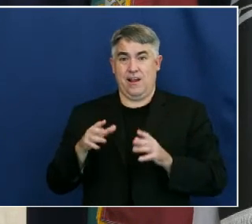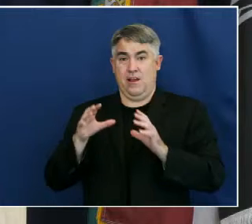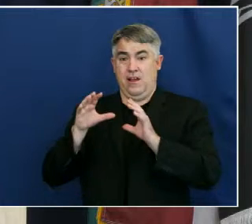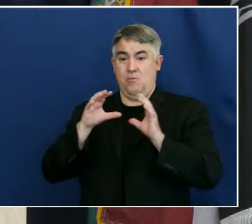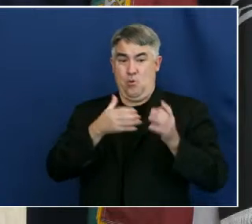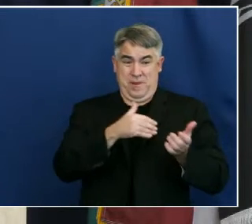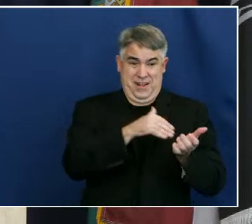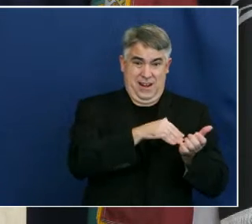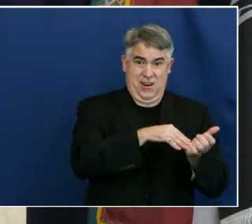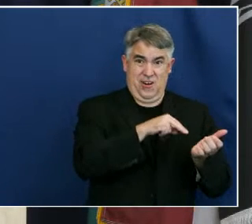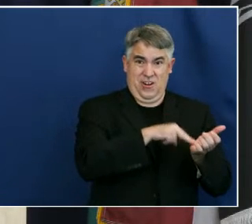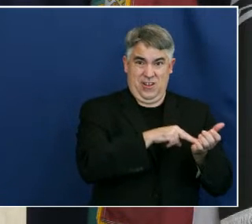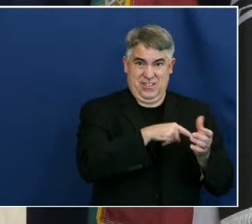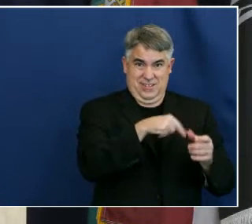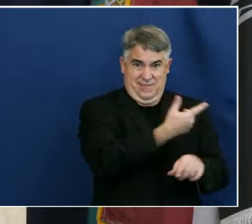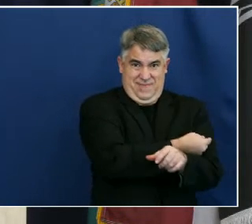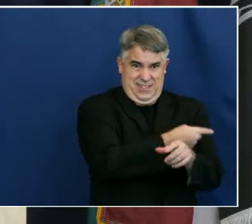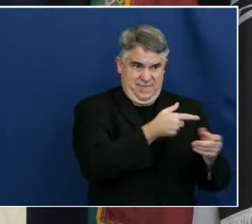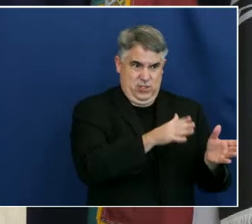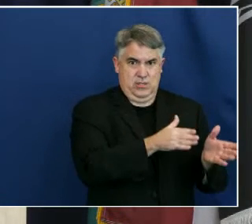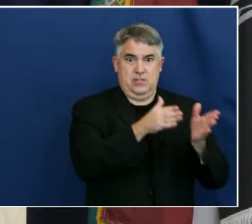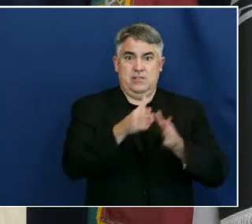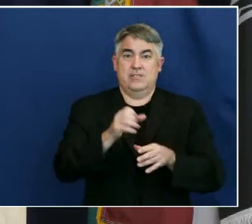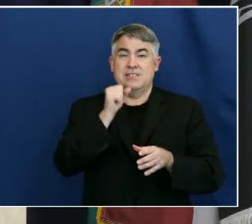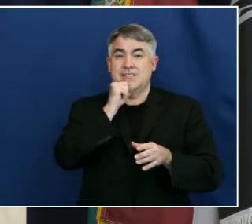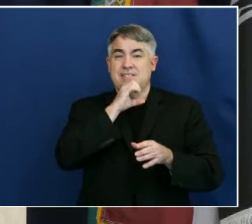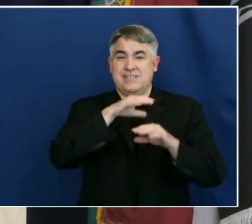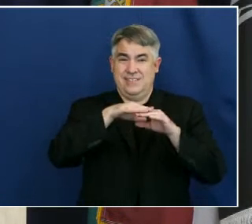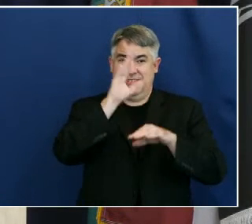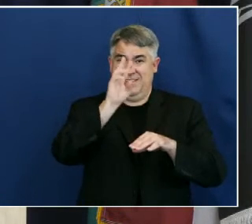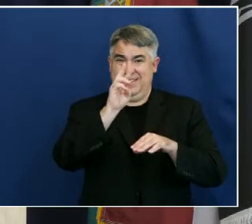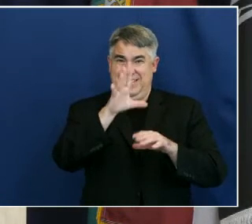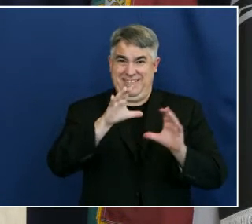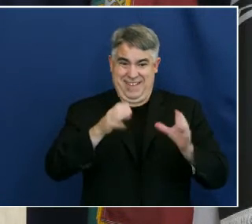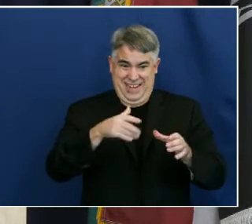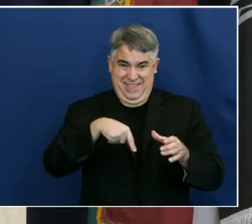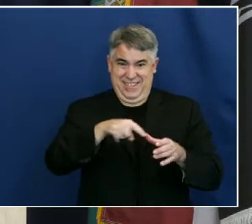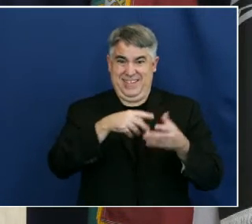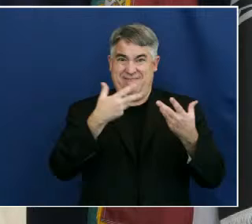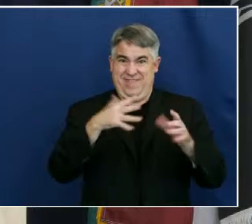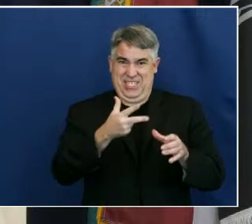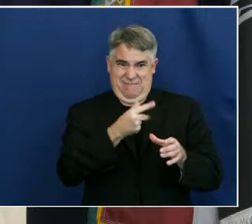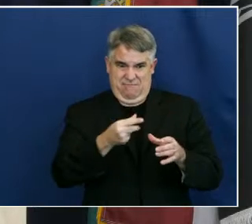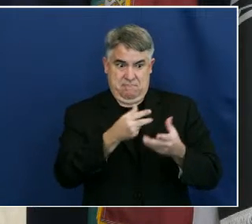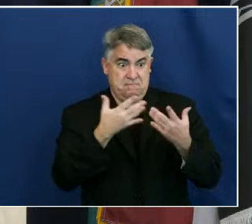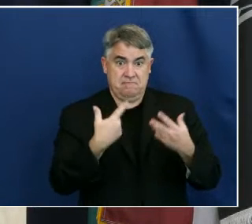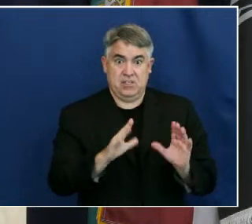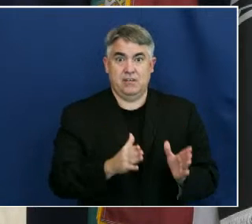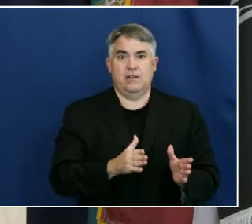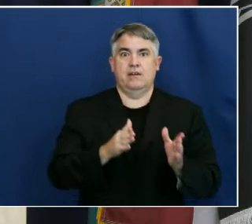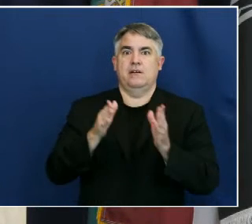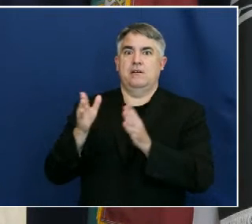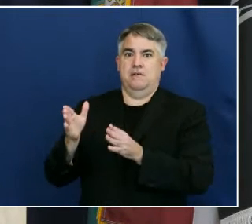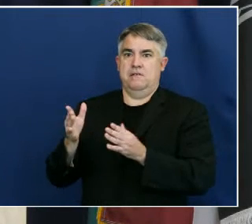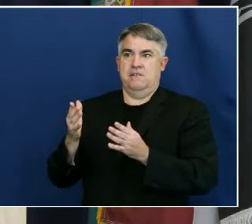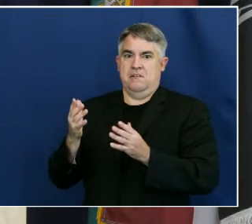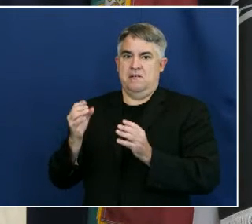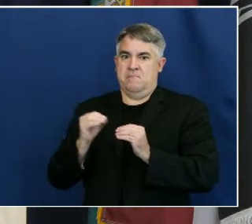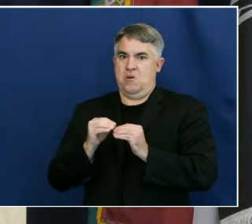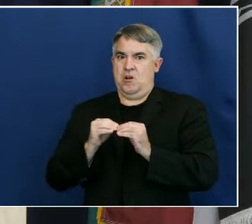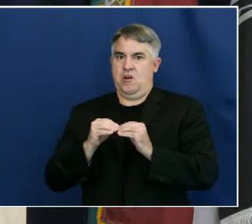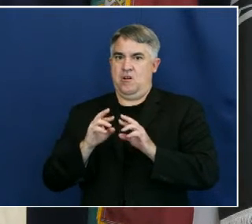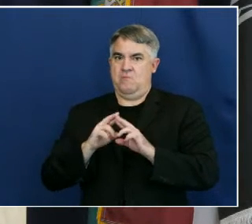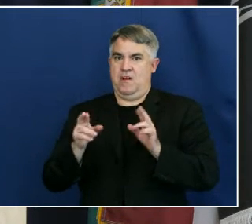vaccine. We begin to see some slack in the first dose appointment utilization by our seniors, and so we're prepared starting